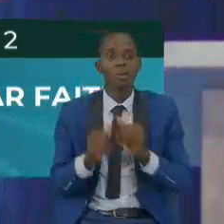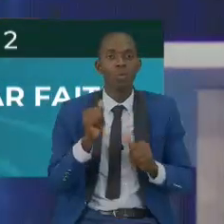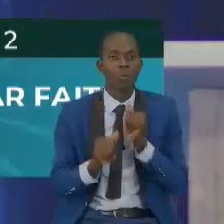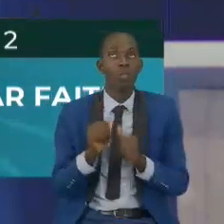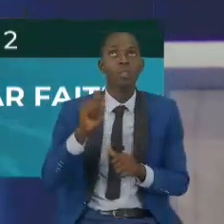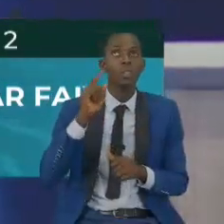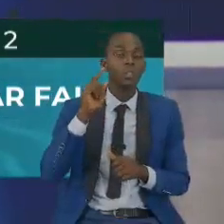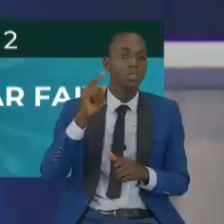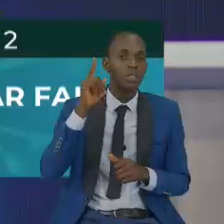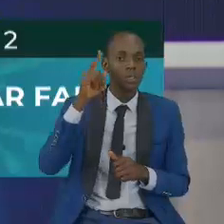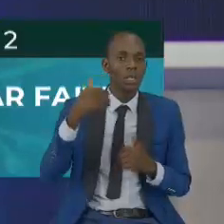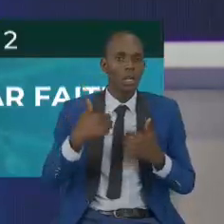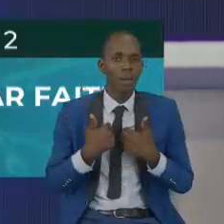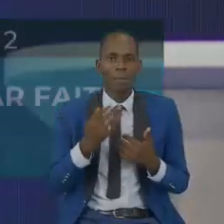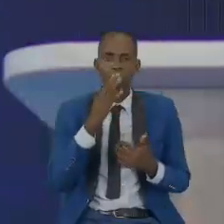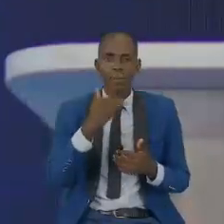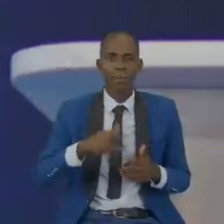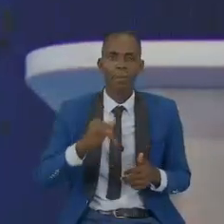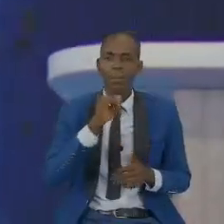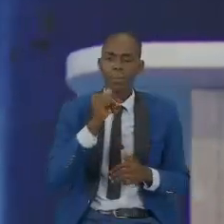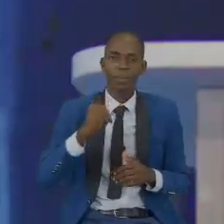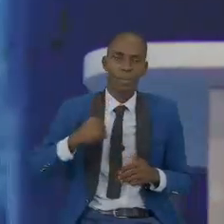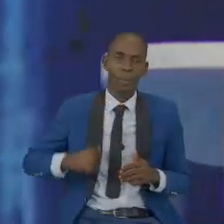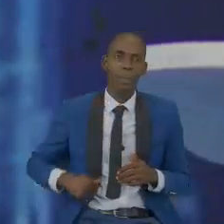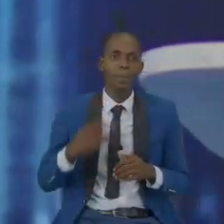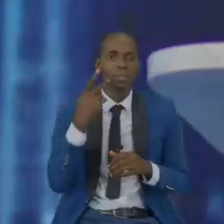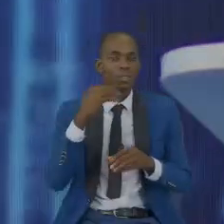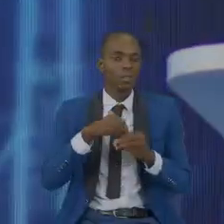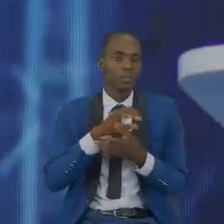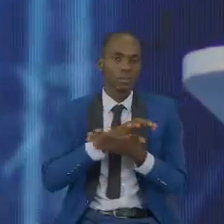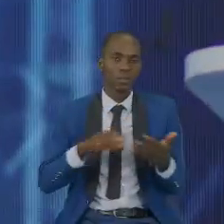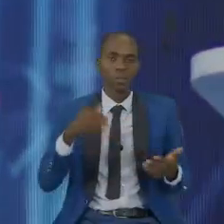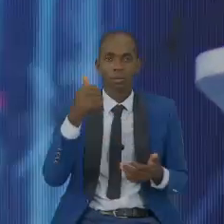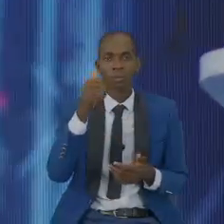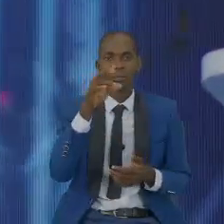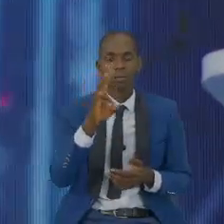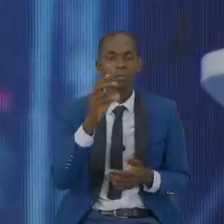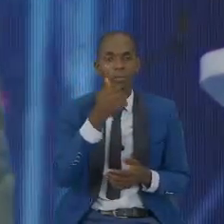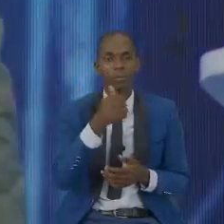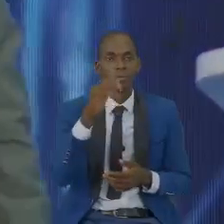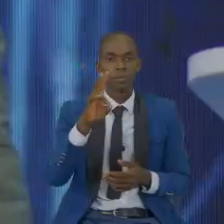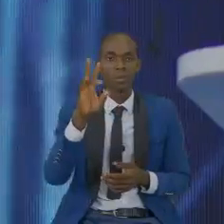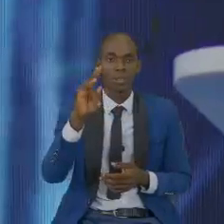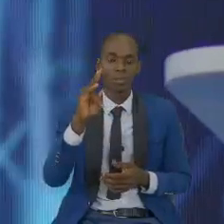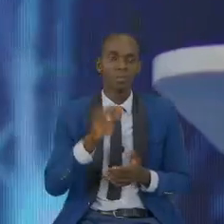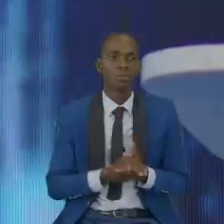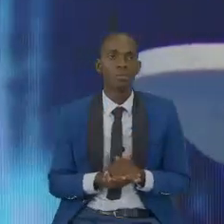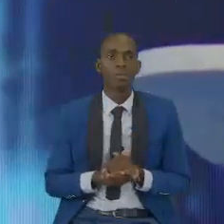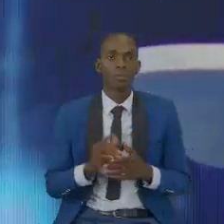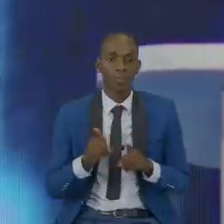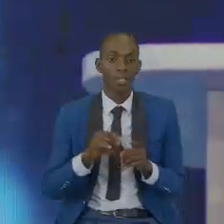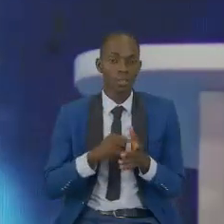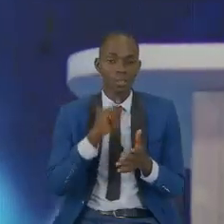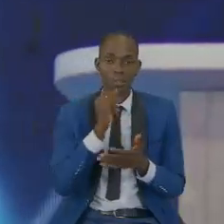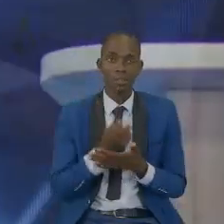yet uncircumcised. Look at verse 17. In verse 17, as it is